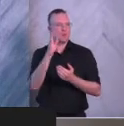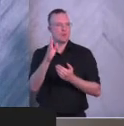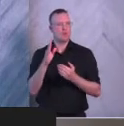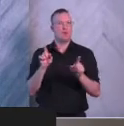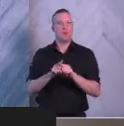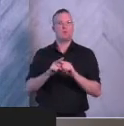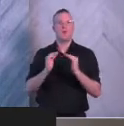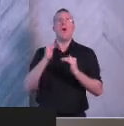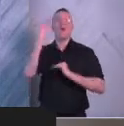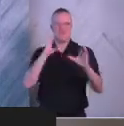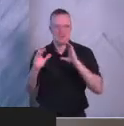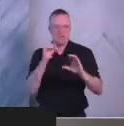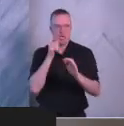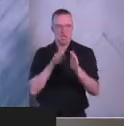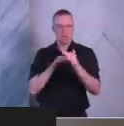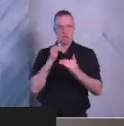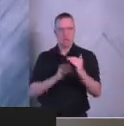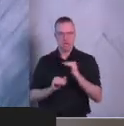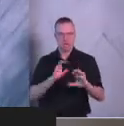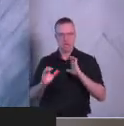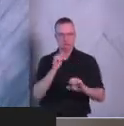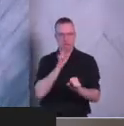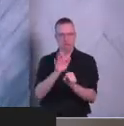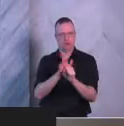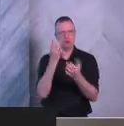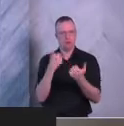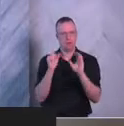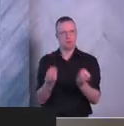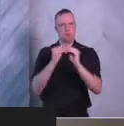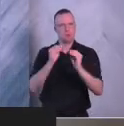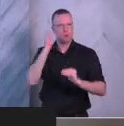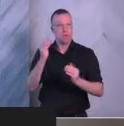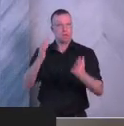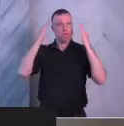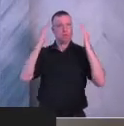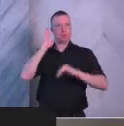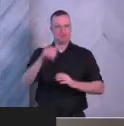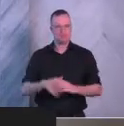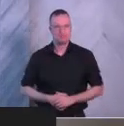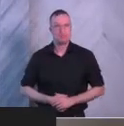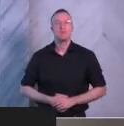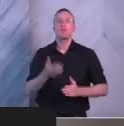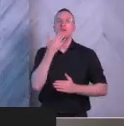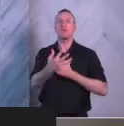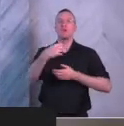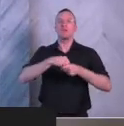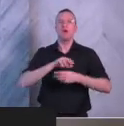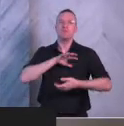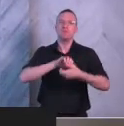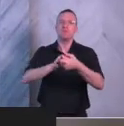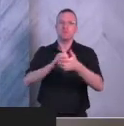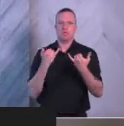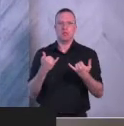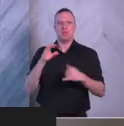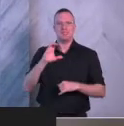communicate so that we don't have a situation as such. But thank you all very much. And thank you once again to everyone for joining and engaging with us today. Canadian Colors